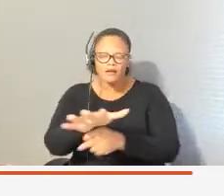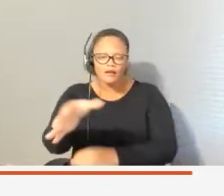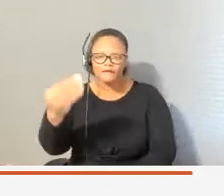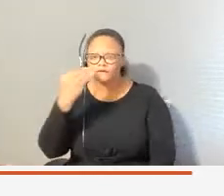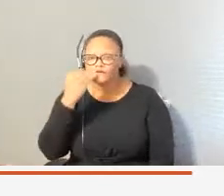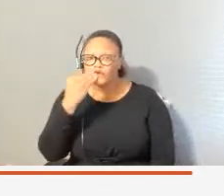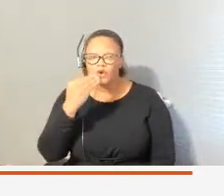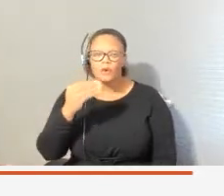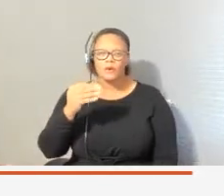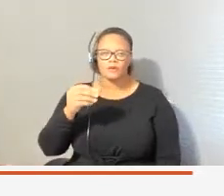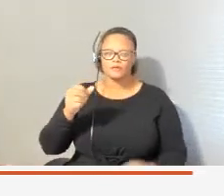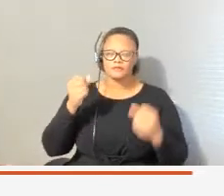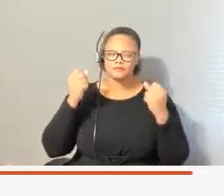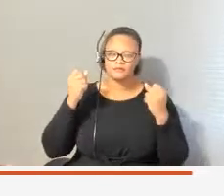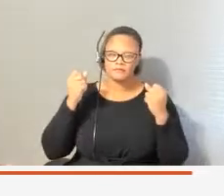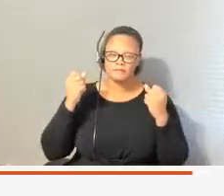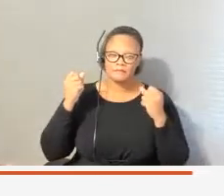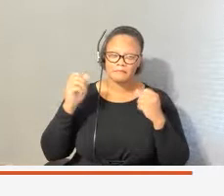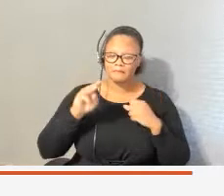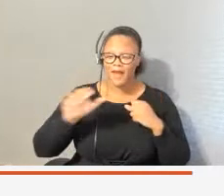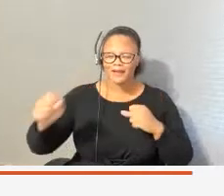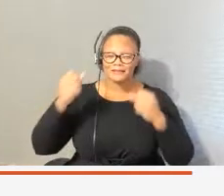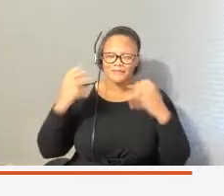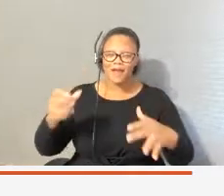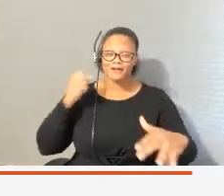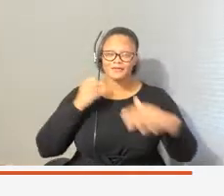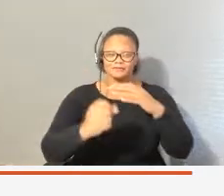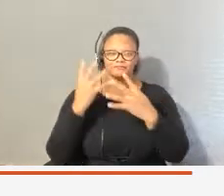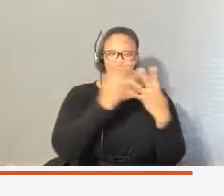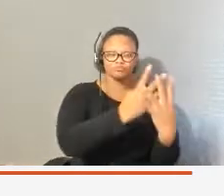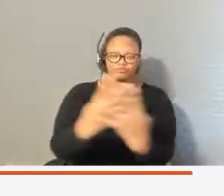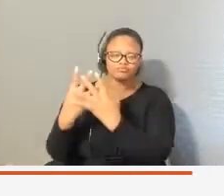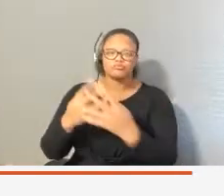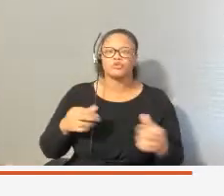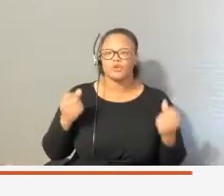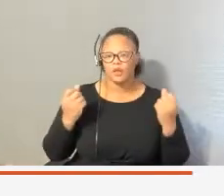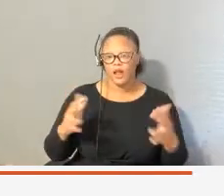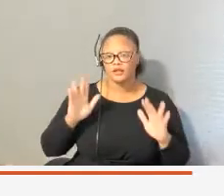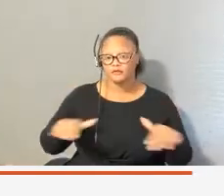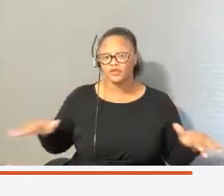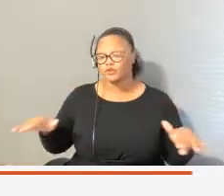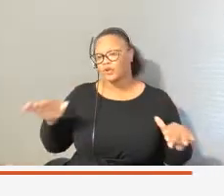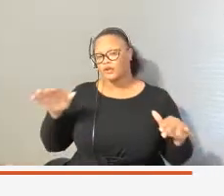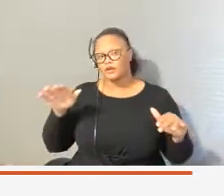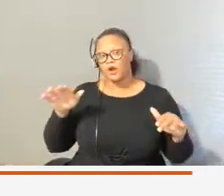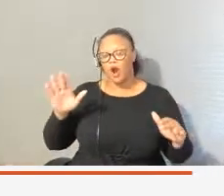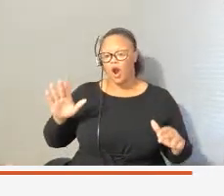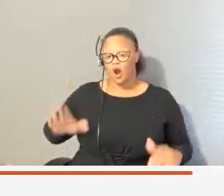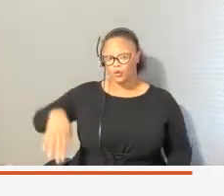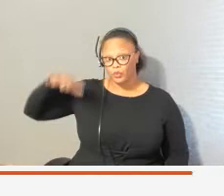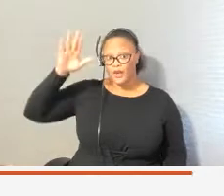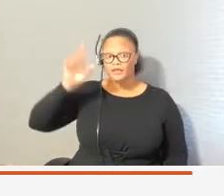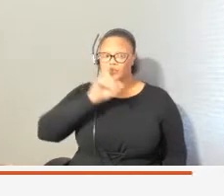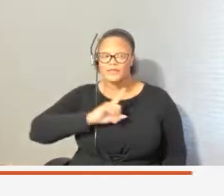Mass incarceration, which also creates separations of families, which means that now children are probably raised by a single